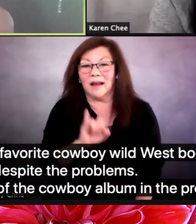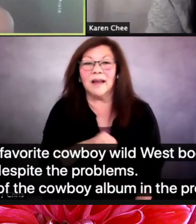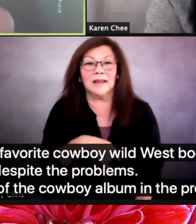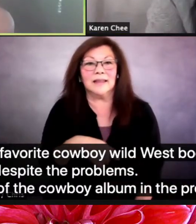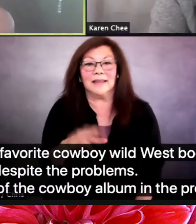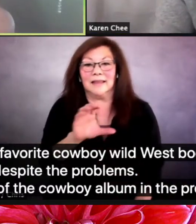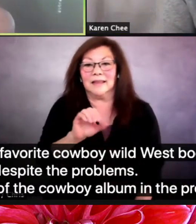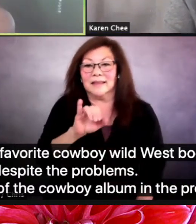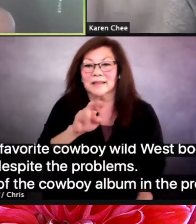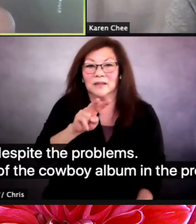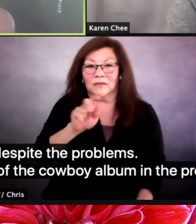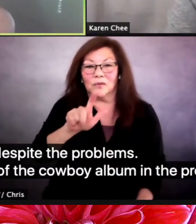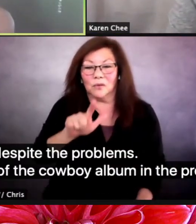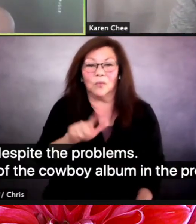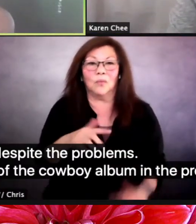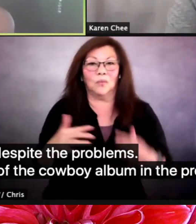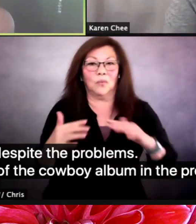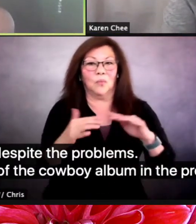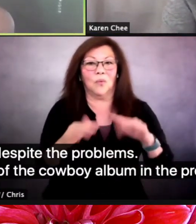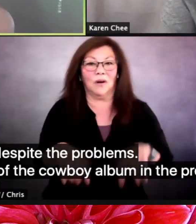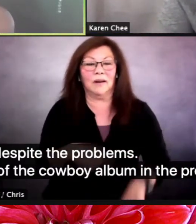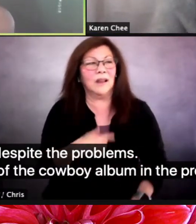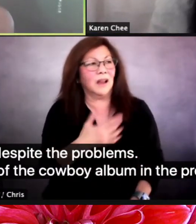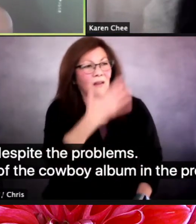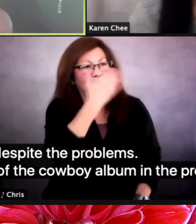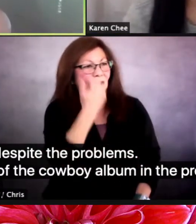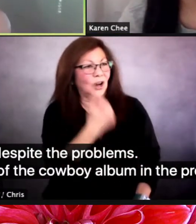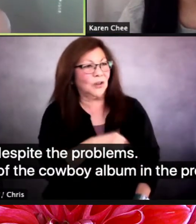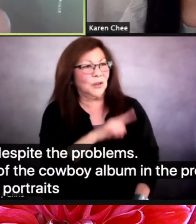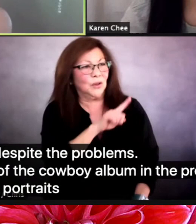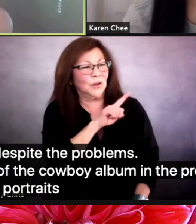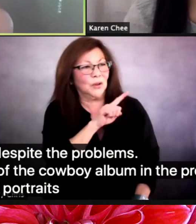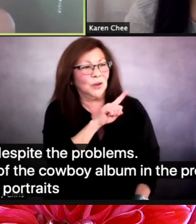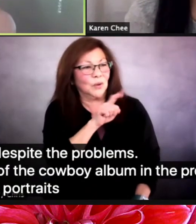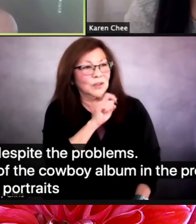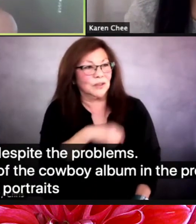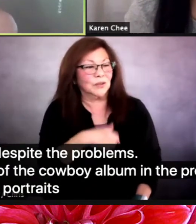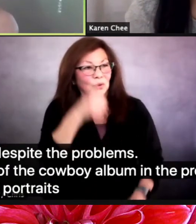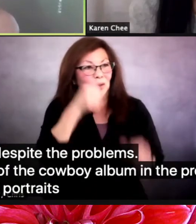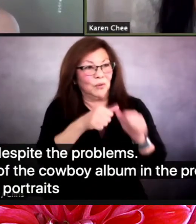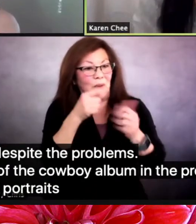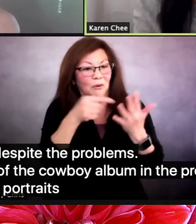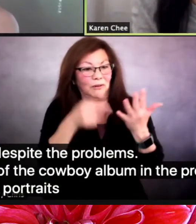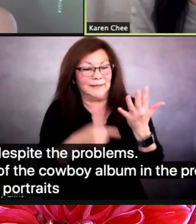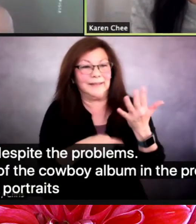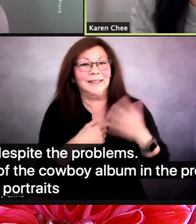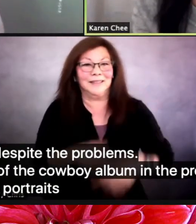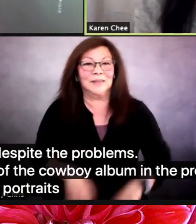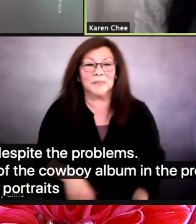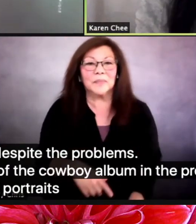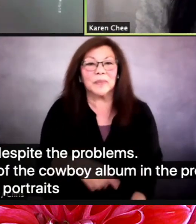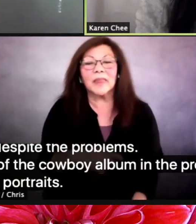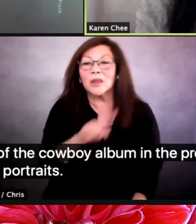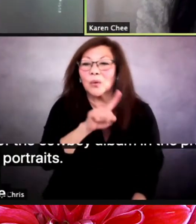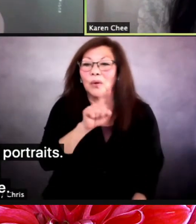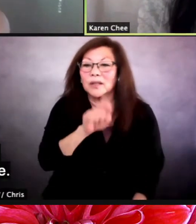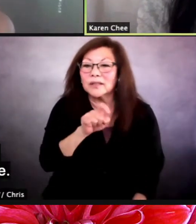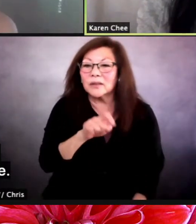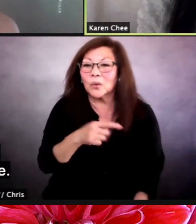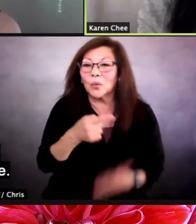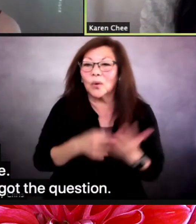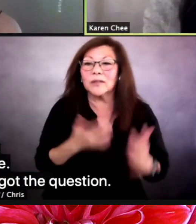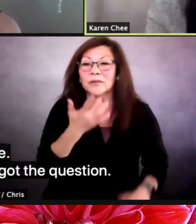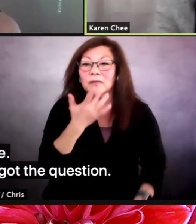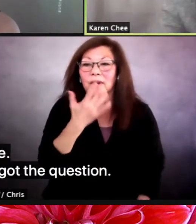Wow. I'm sorry, I forgot the question because I was just like trying to remember all those things. No, that's okay. The question was, what is your